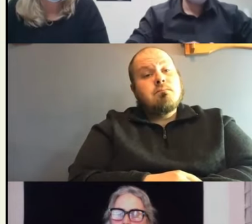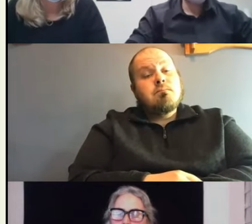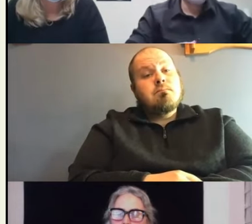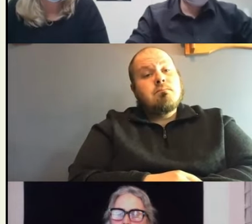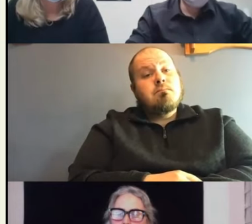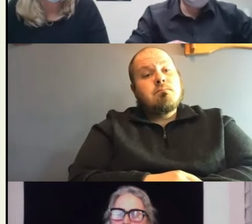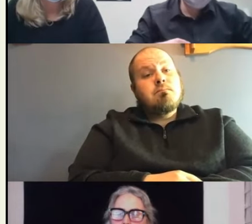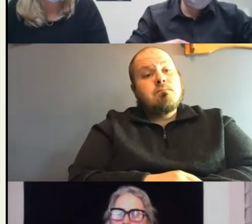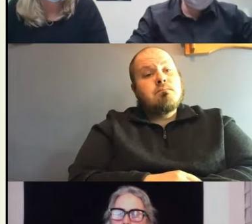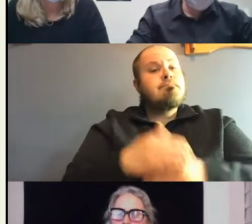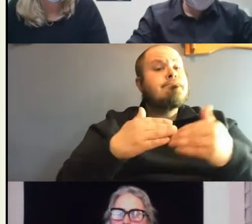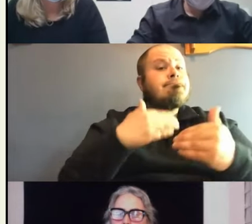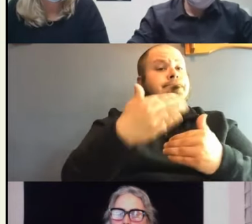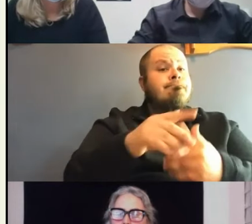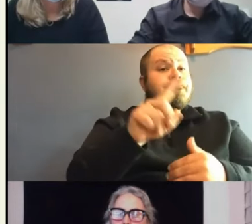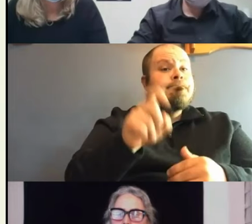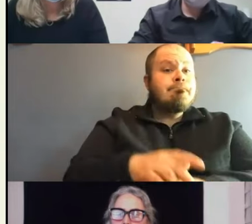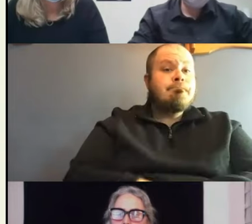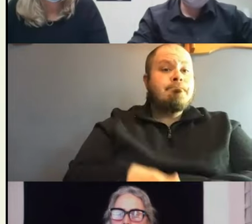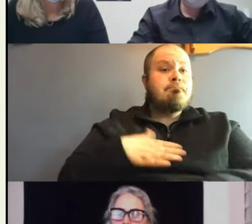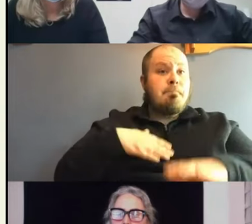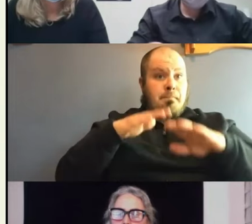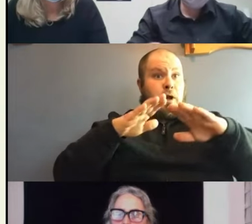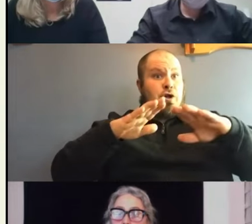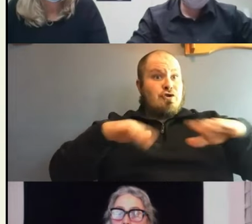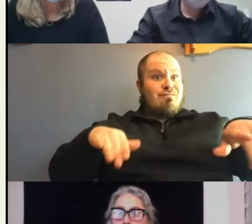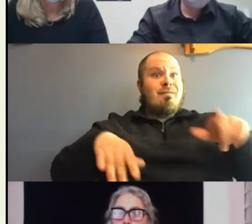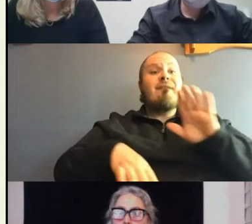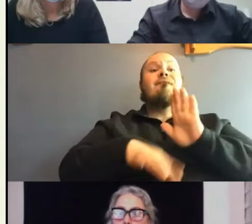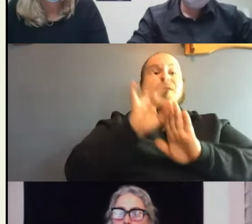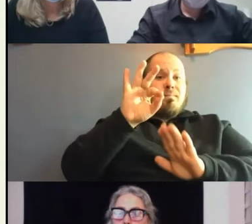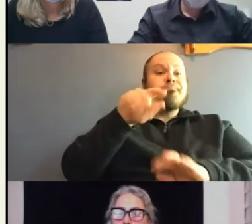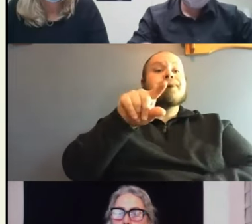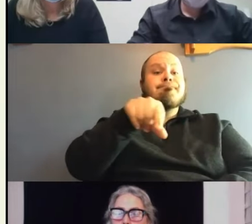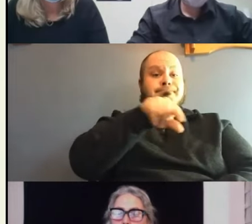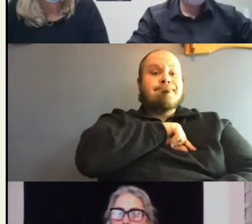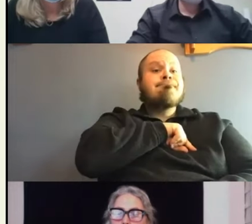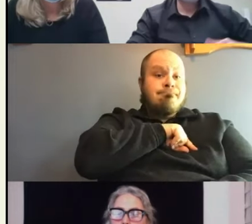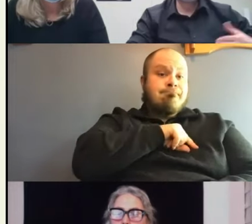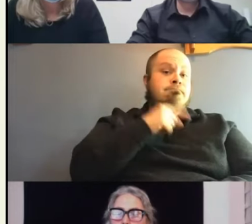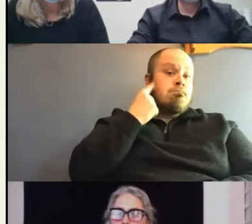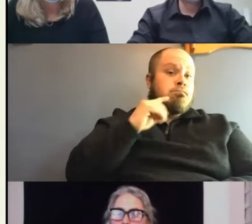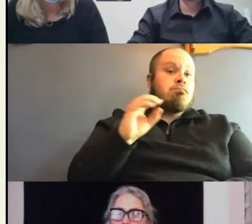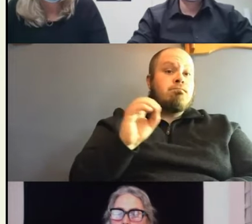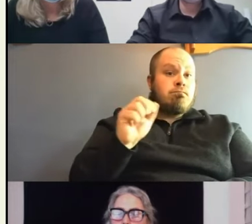So next question is, my child has been found eligible. Can they start receiving